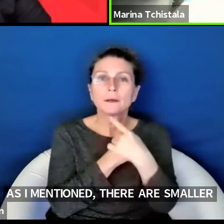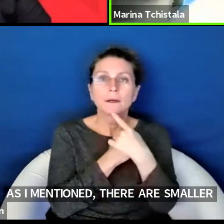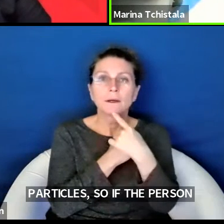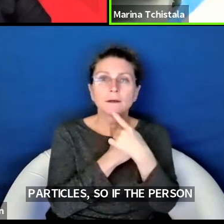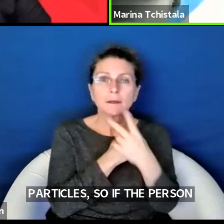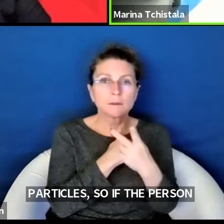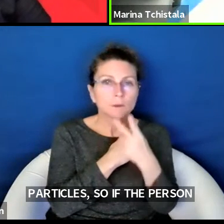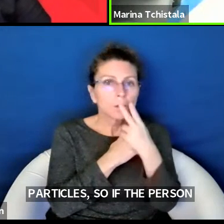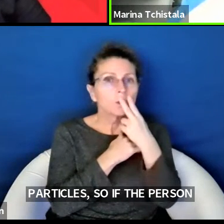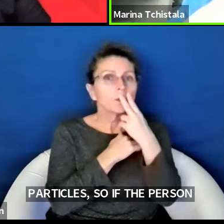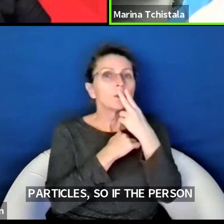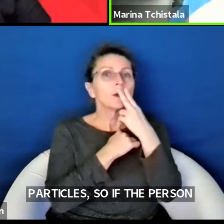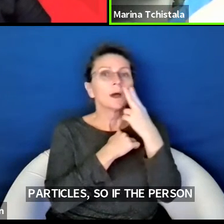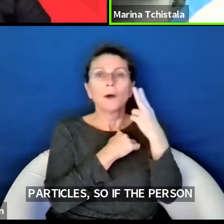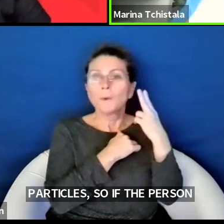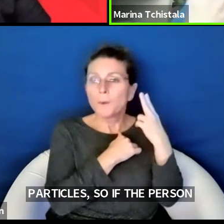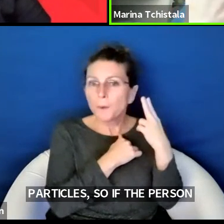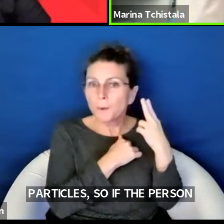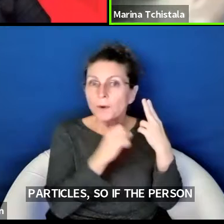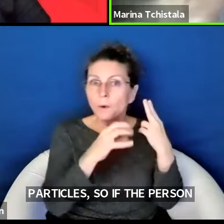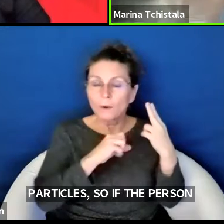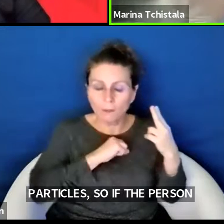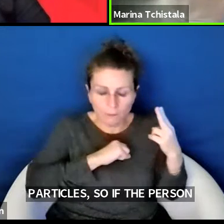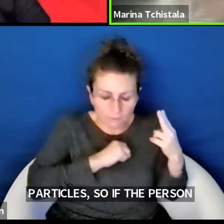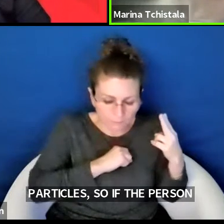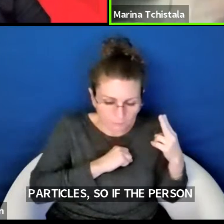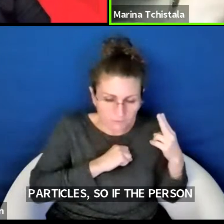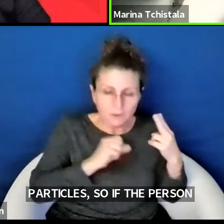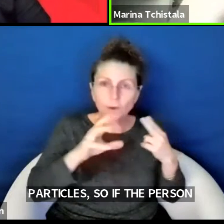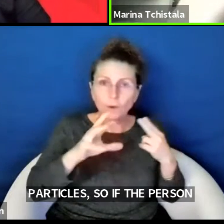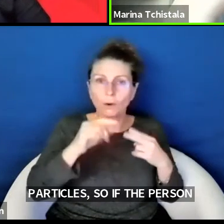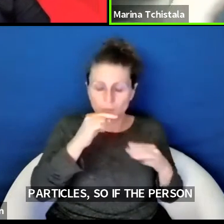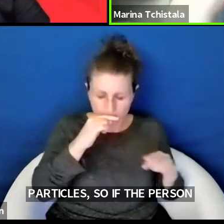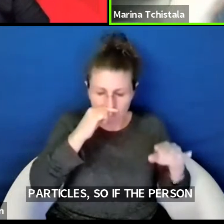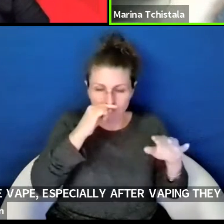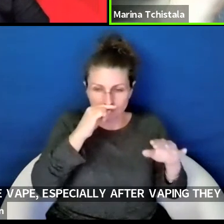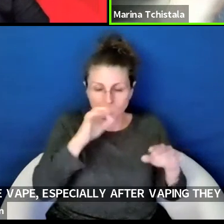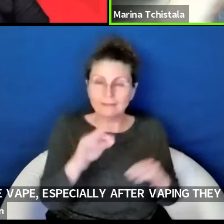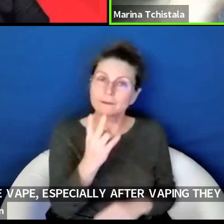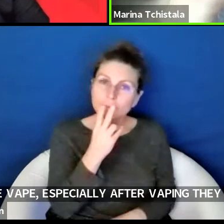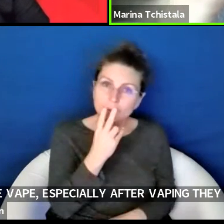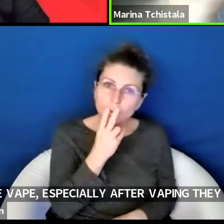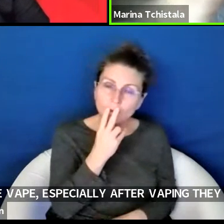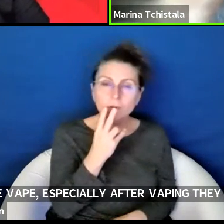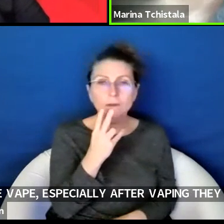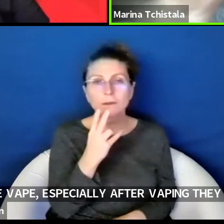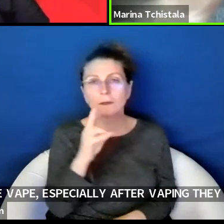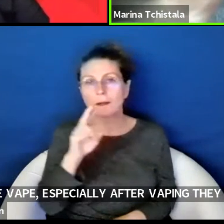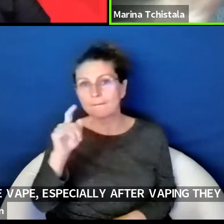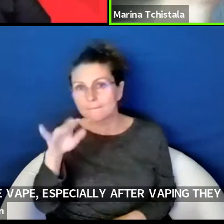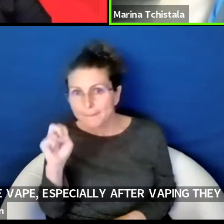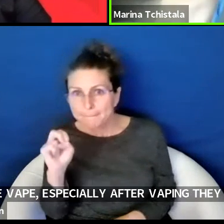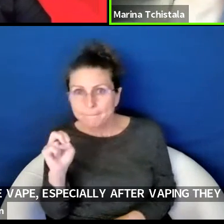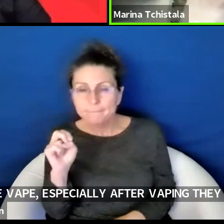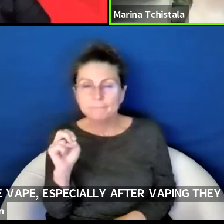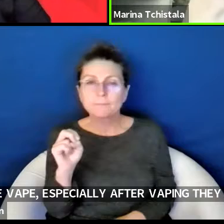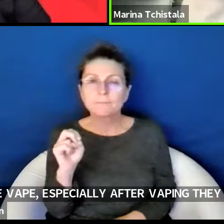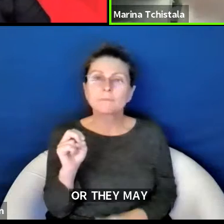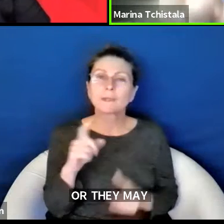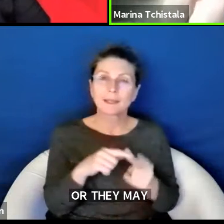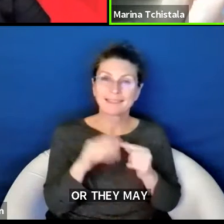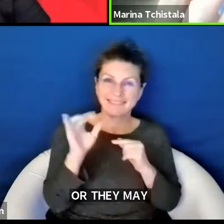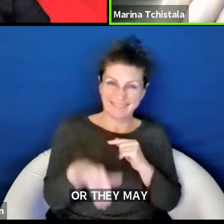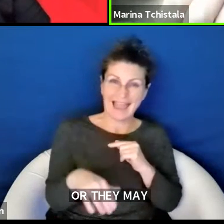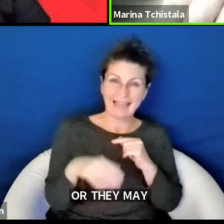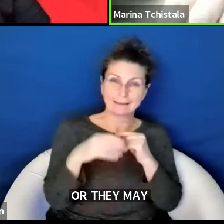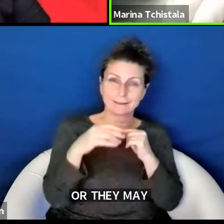they may cough or they may sneeze off the smoke, then there is greater chance of those particles